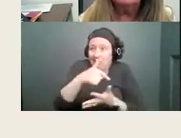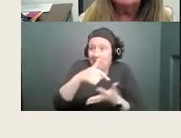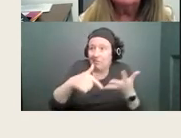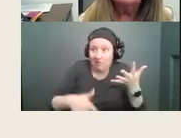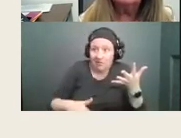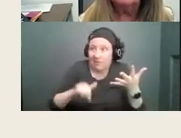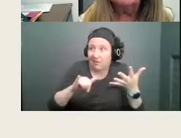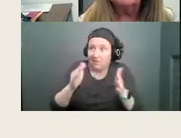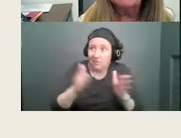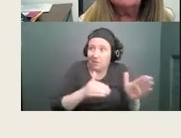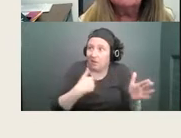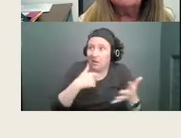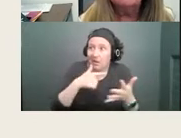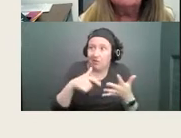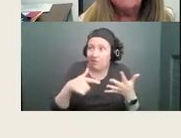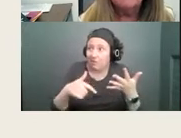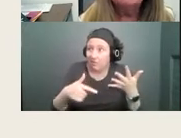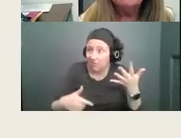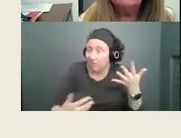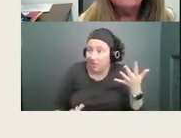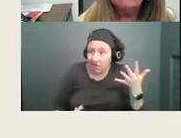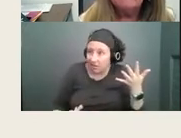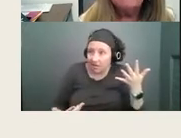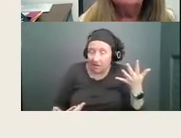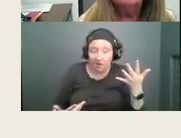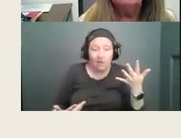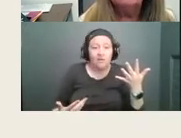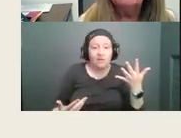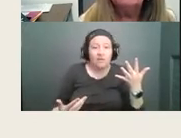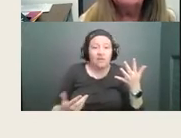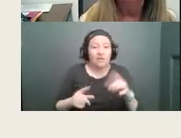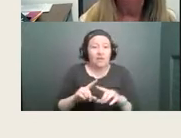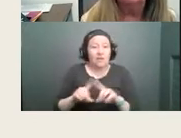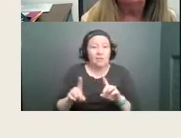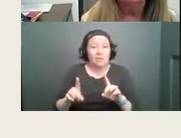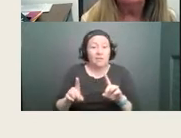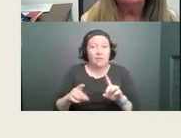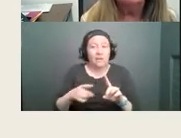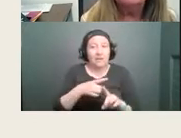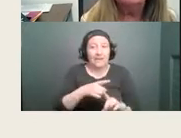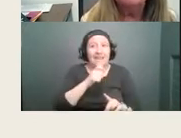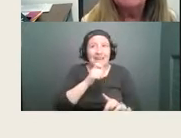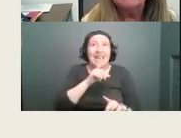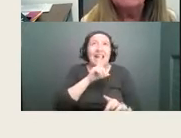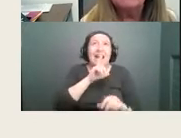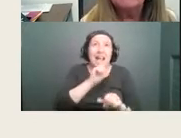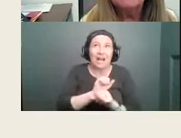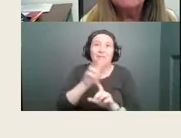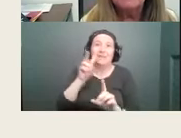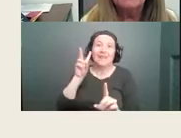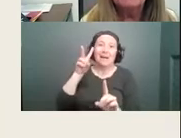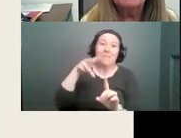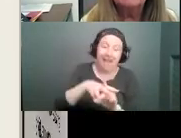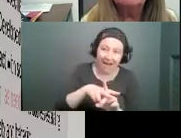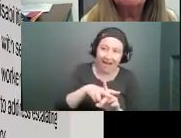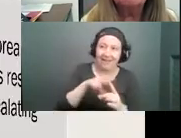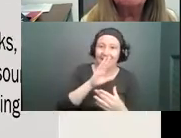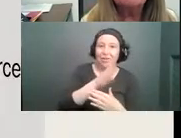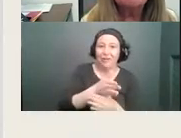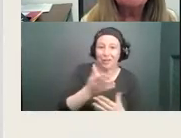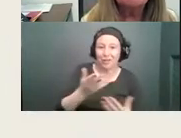this is on the plan, and this is on the plan. And yet they failed to implement any of those interventions on the